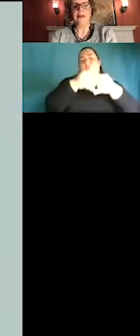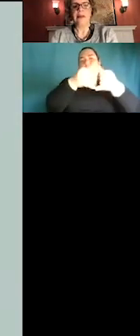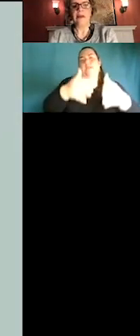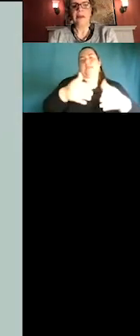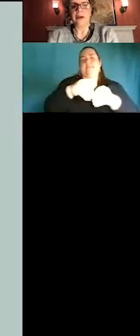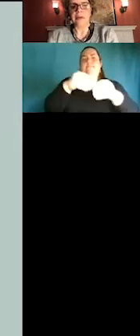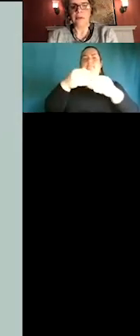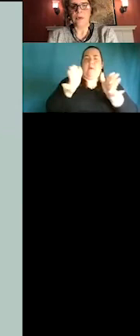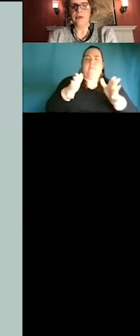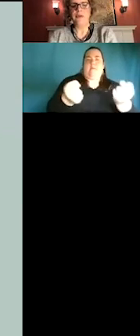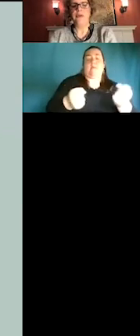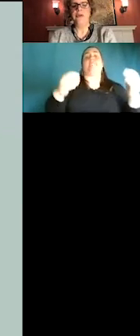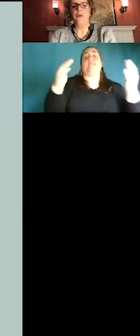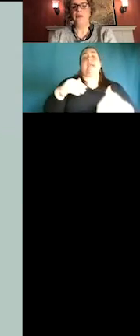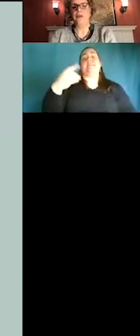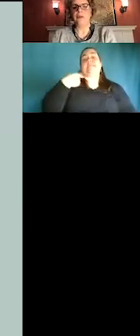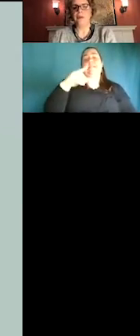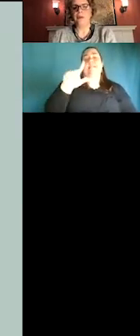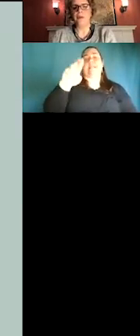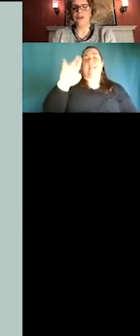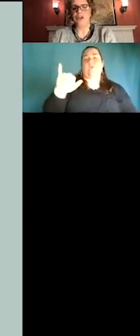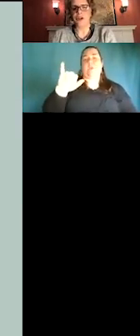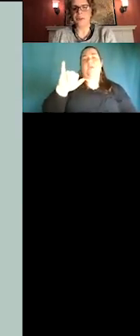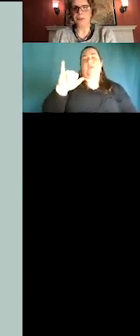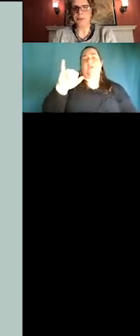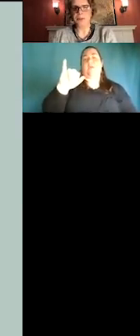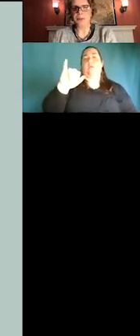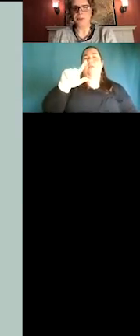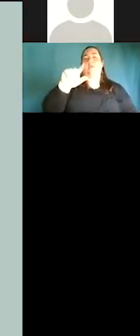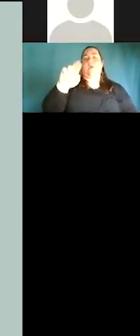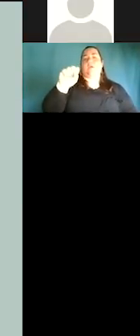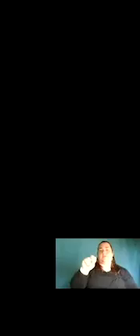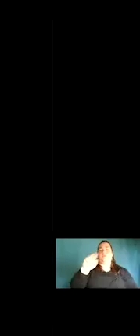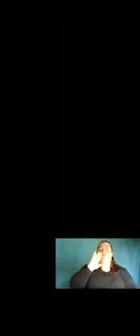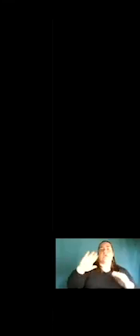Next, Dean Larry Larson will introduce the awards for the School of Engineering.